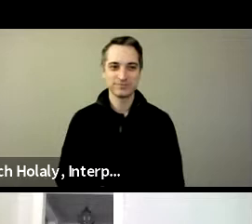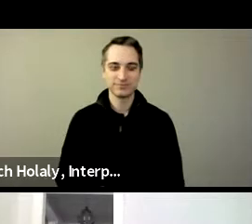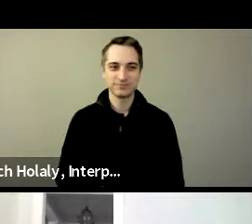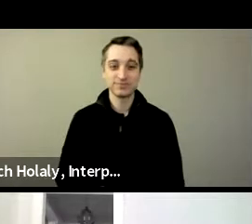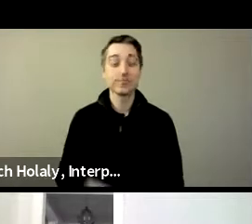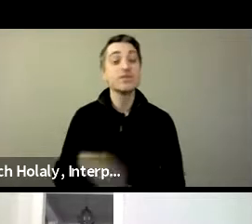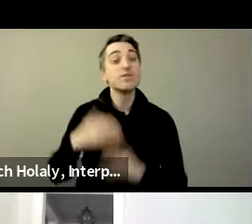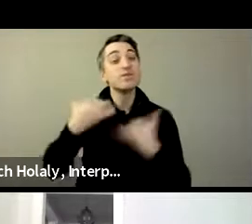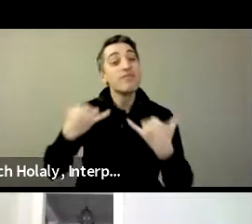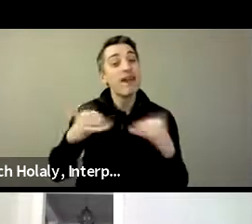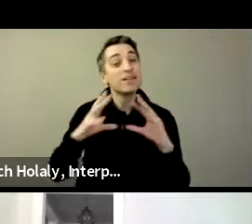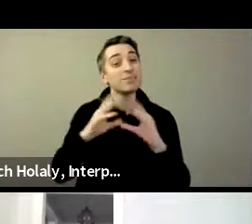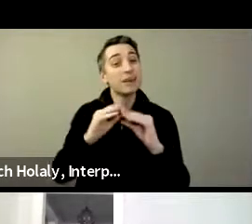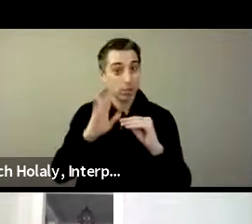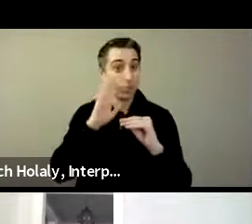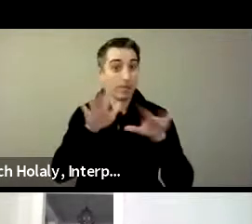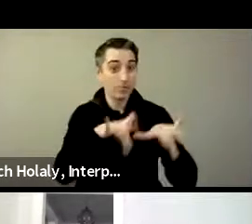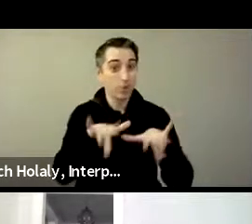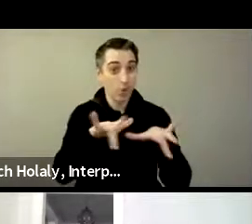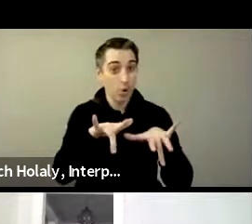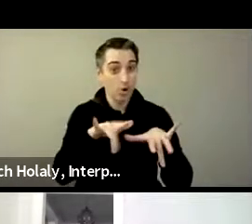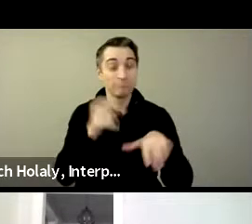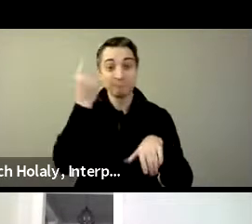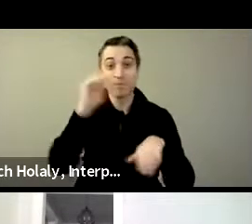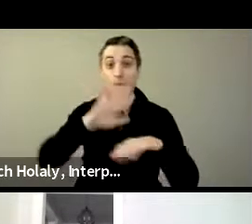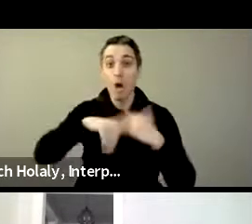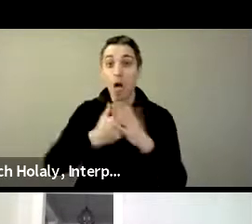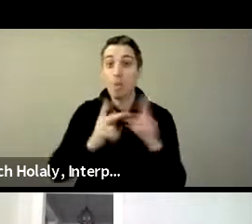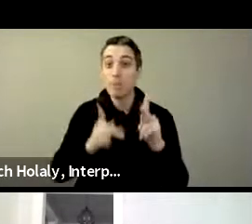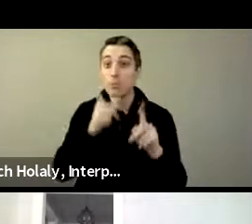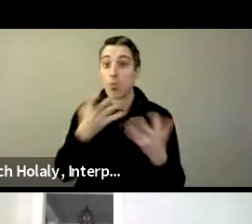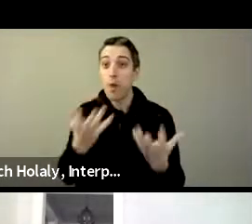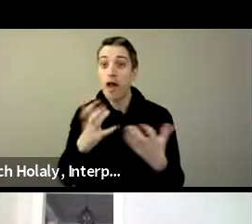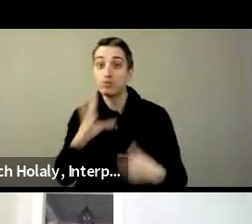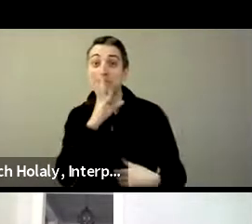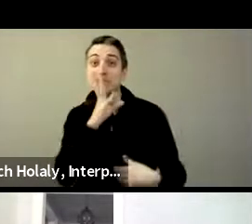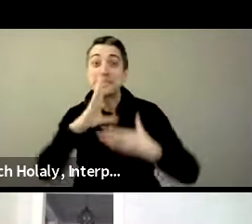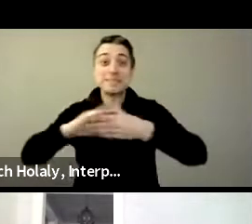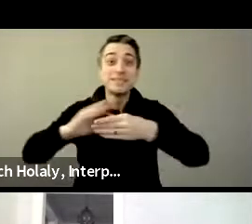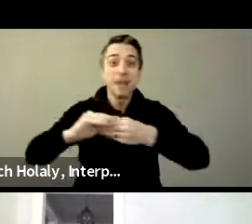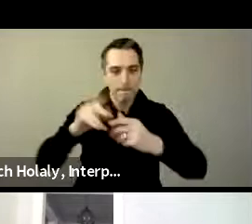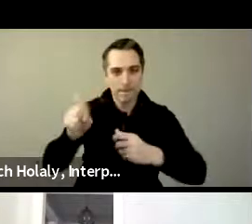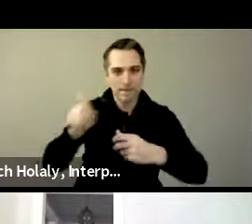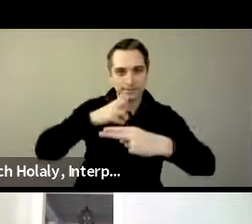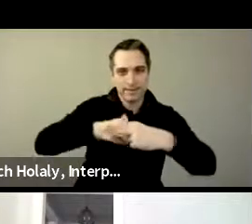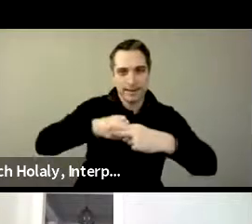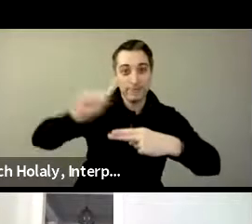Today's meeting will be recorded. All speakers must identify themselves by name first before speaking.